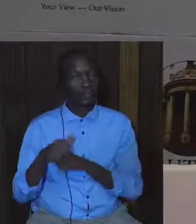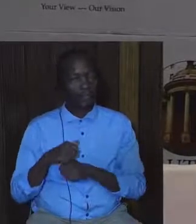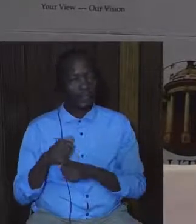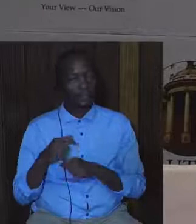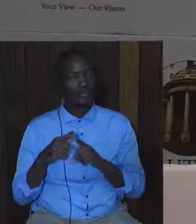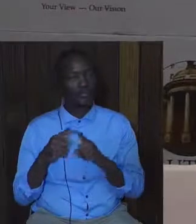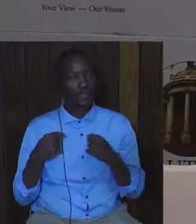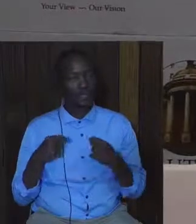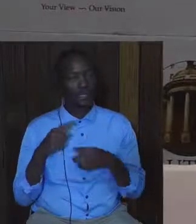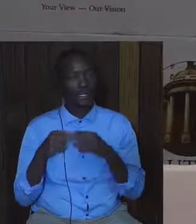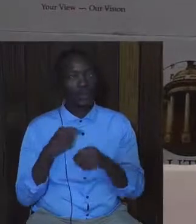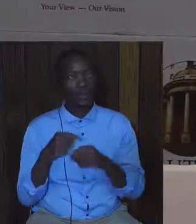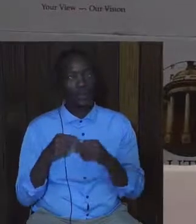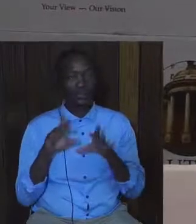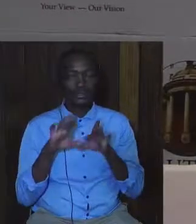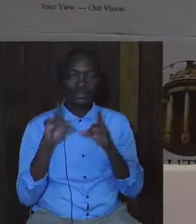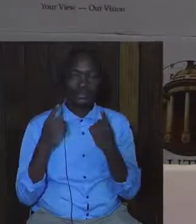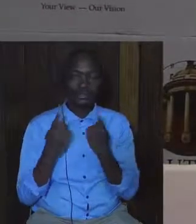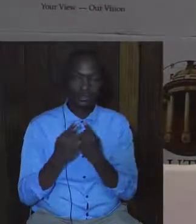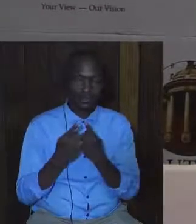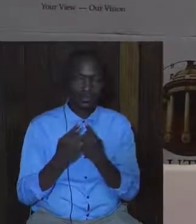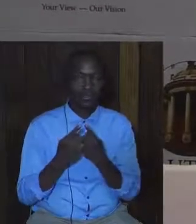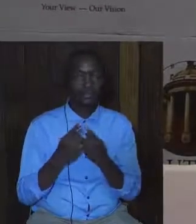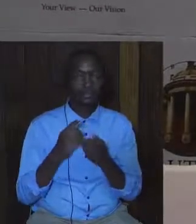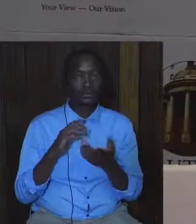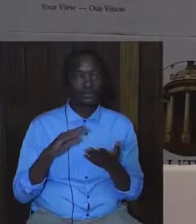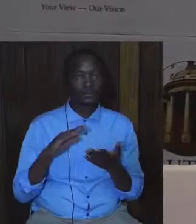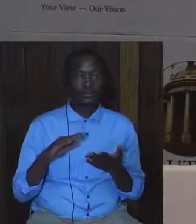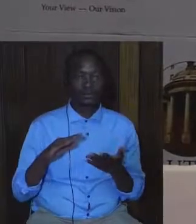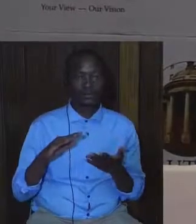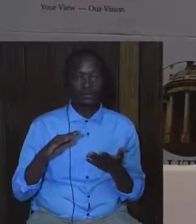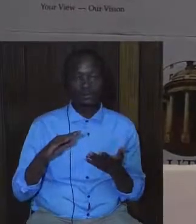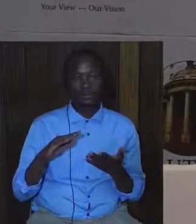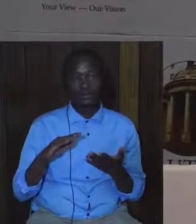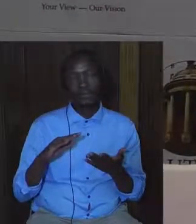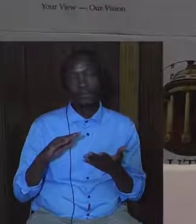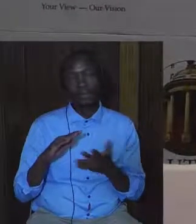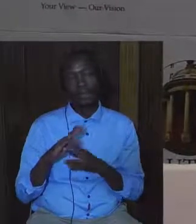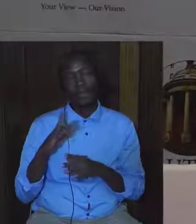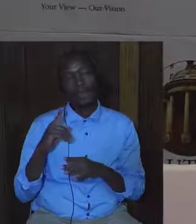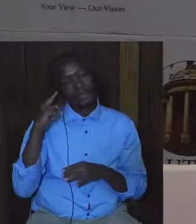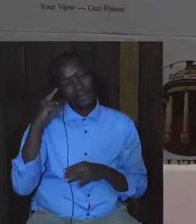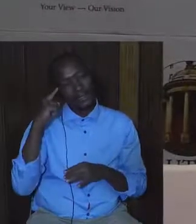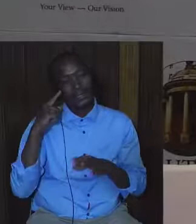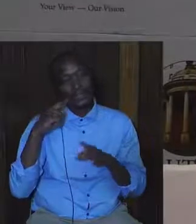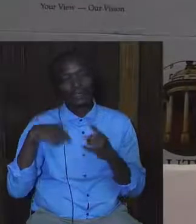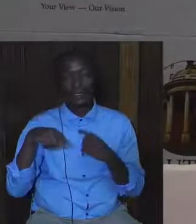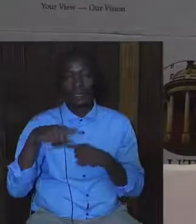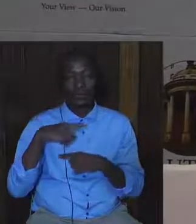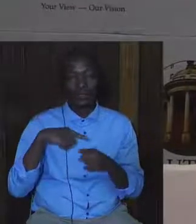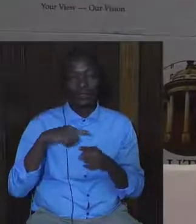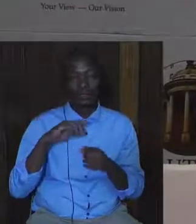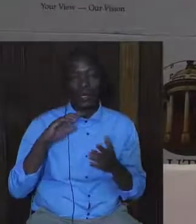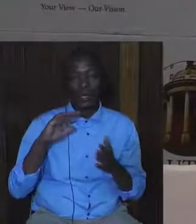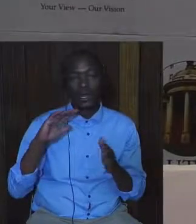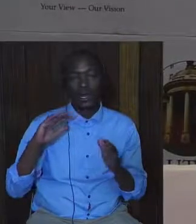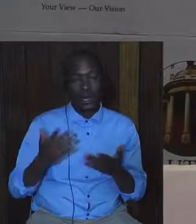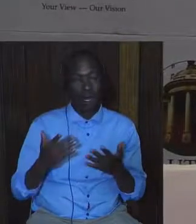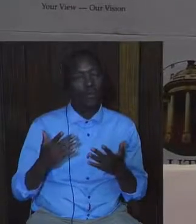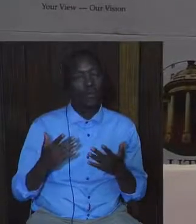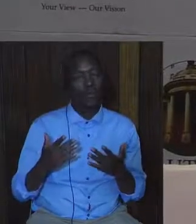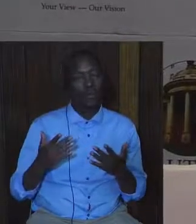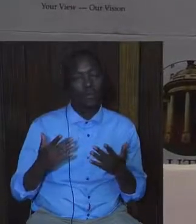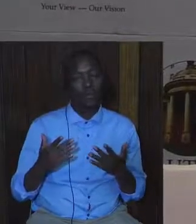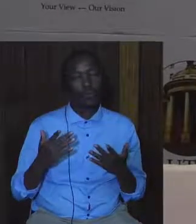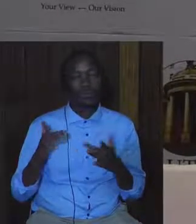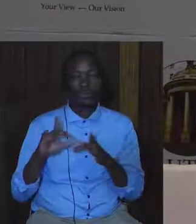us in terms of the department and the thinking around how we will be able to, or how